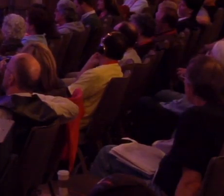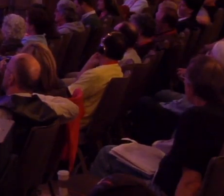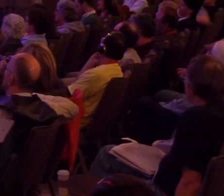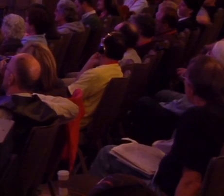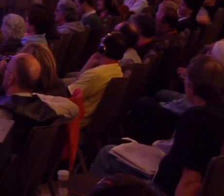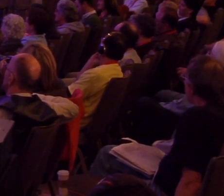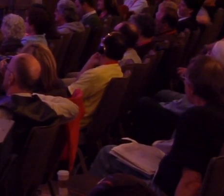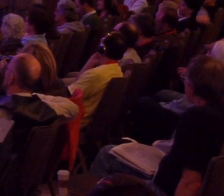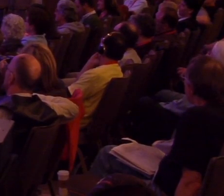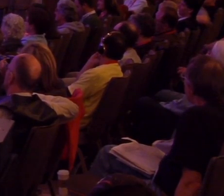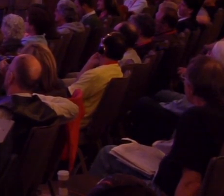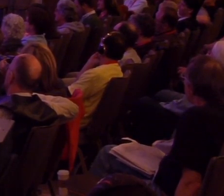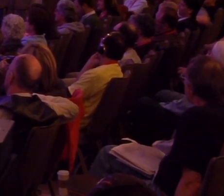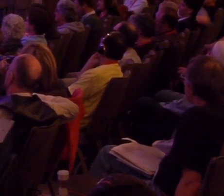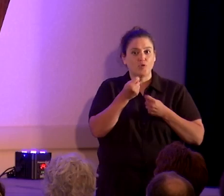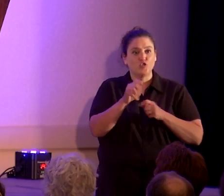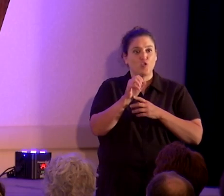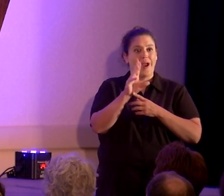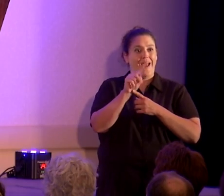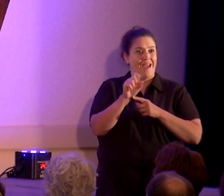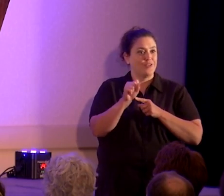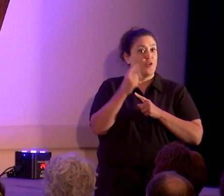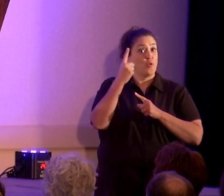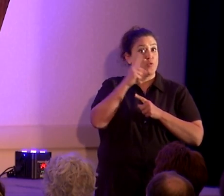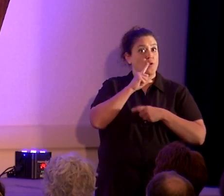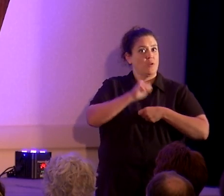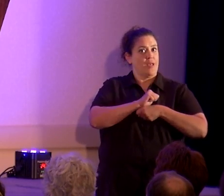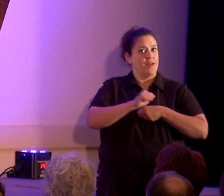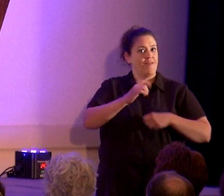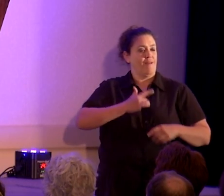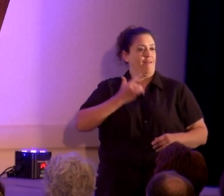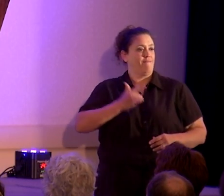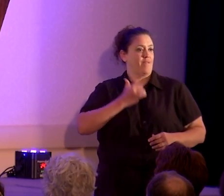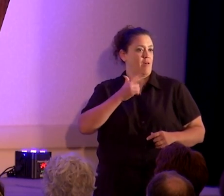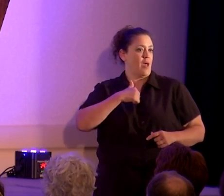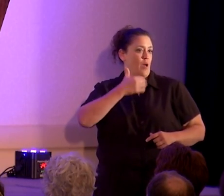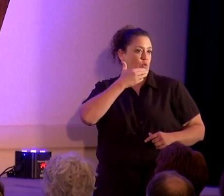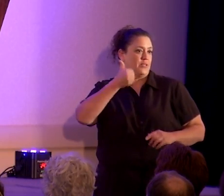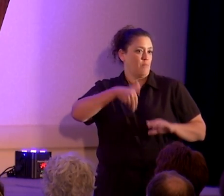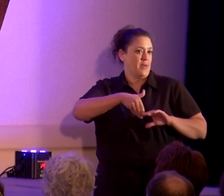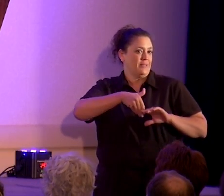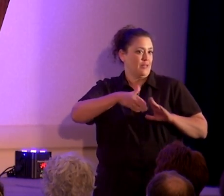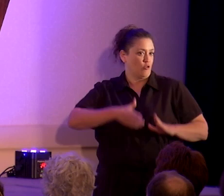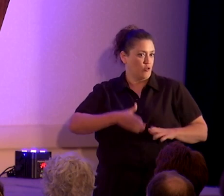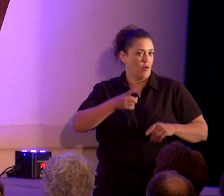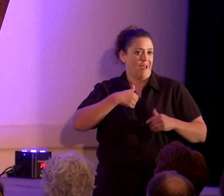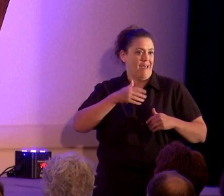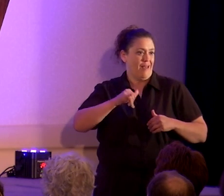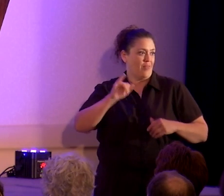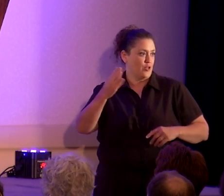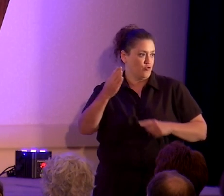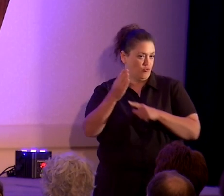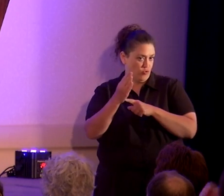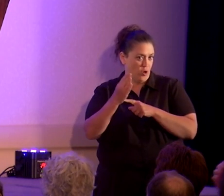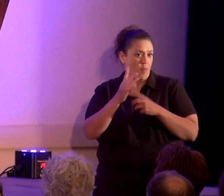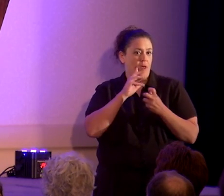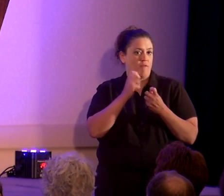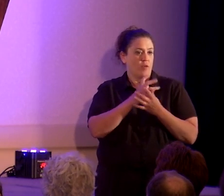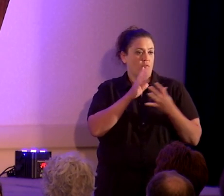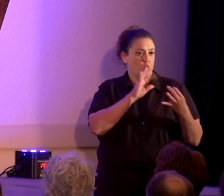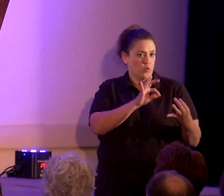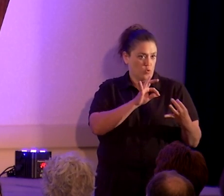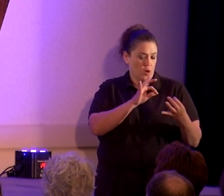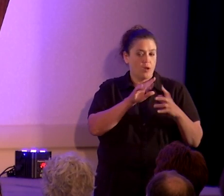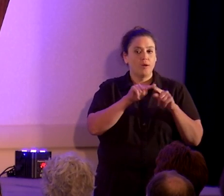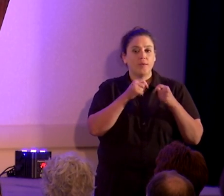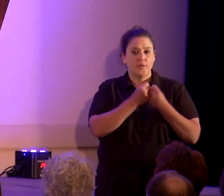several tryouts, and there was one in particular that I definitely felt I was the best punter out on the field. I had this job. The conditions were right. The